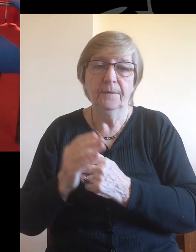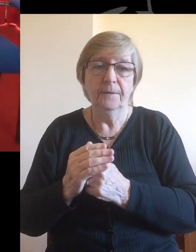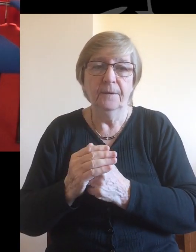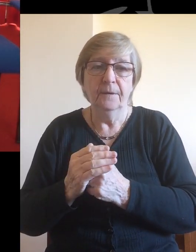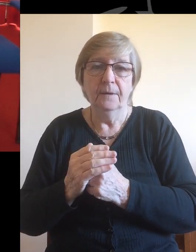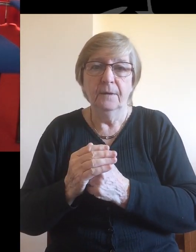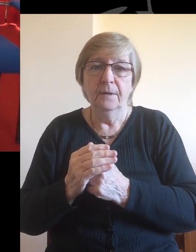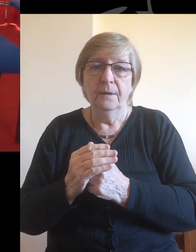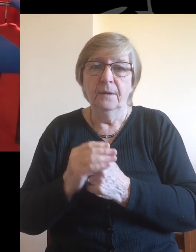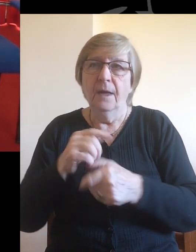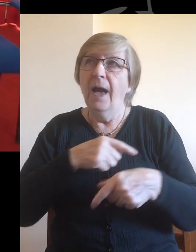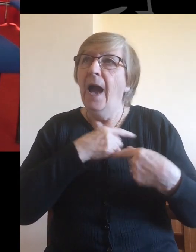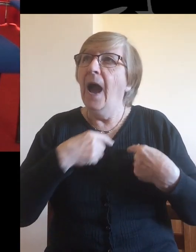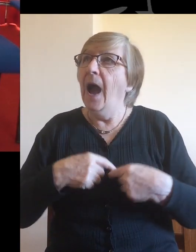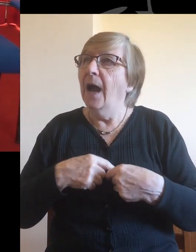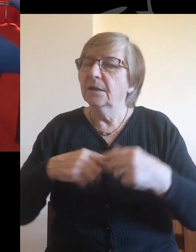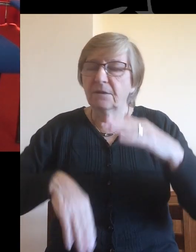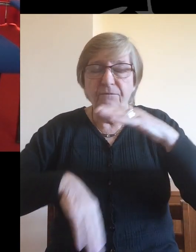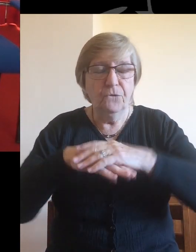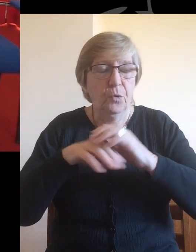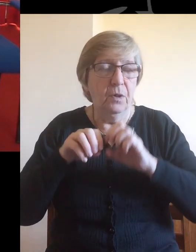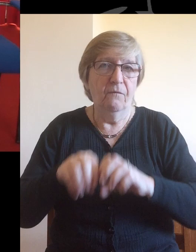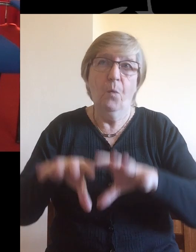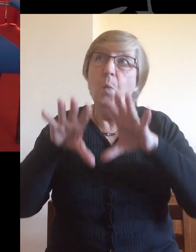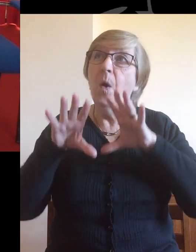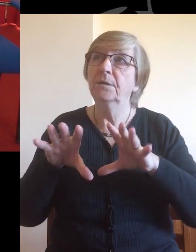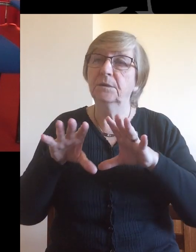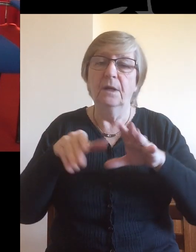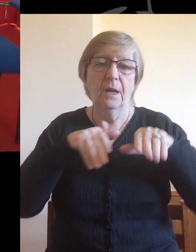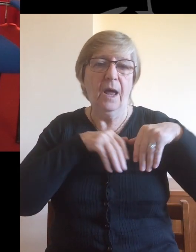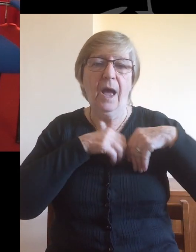We lift to you hearts that are full of wonder and adoration.